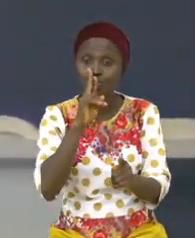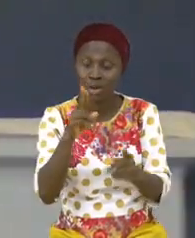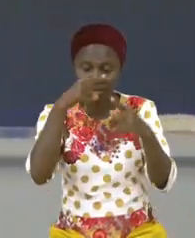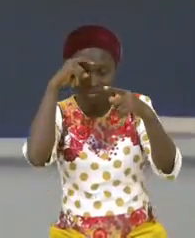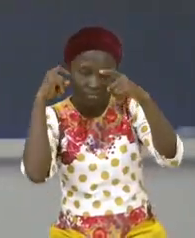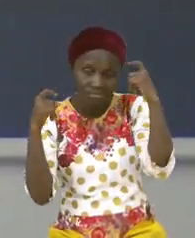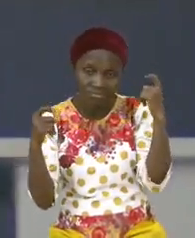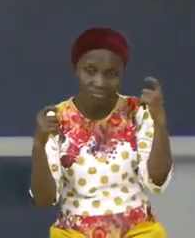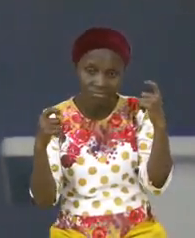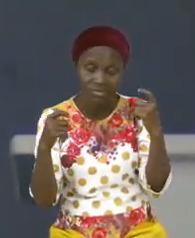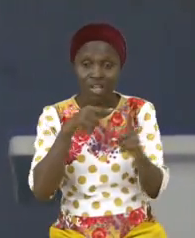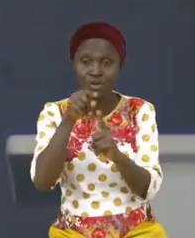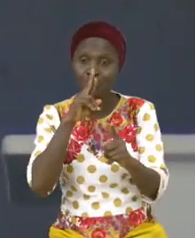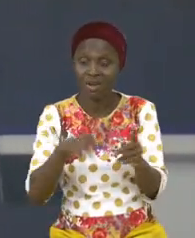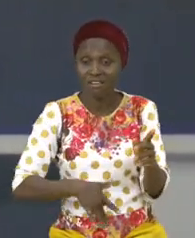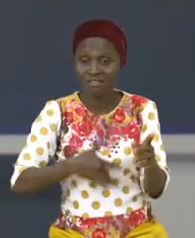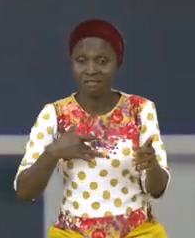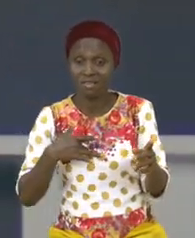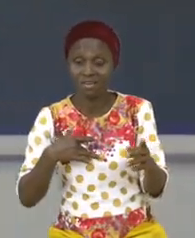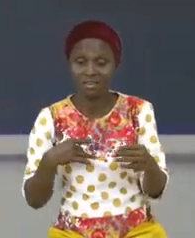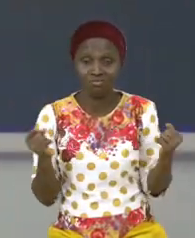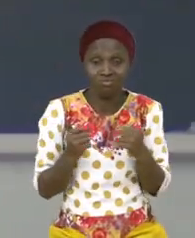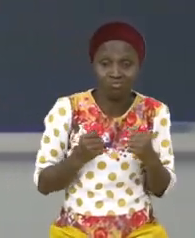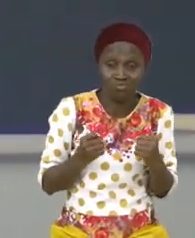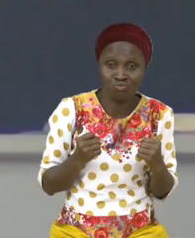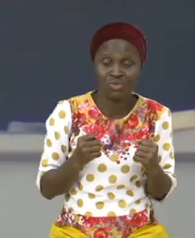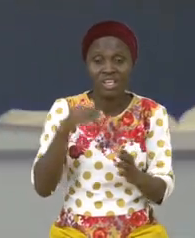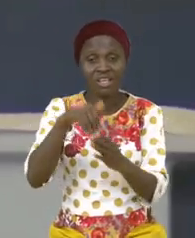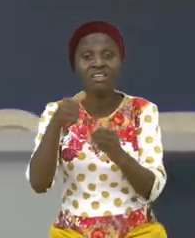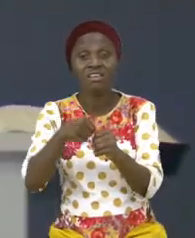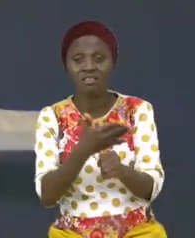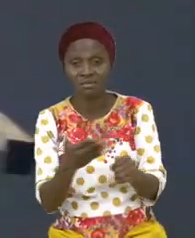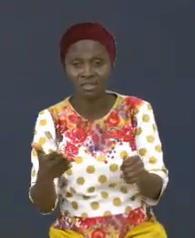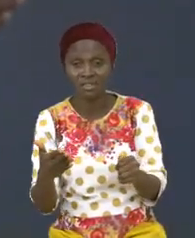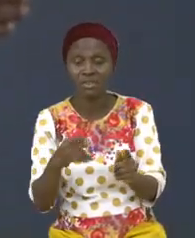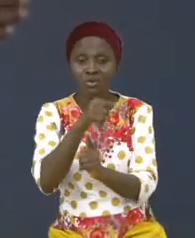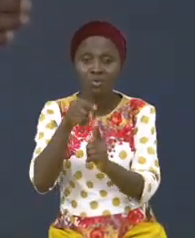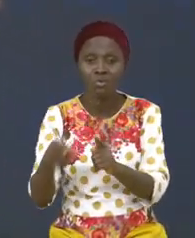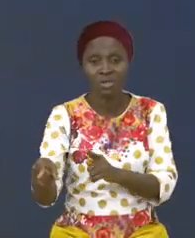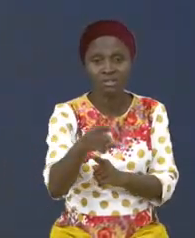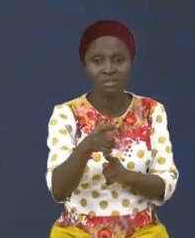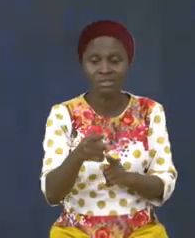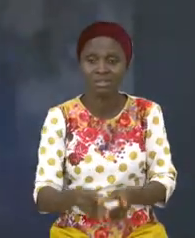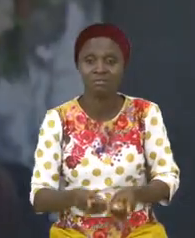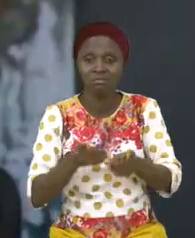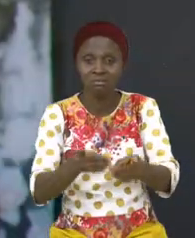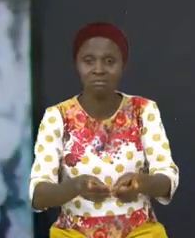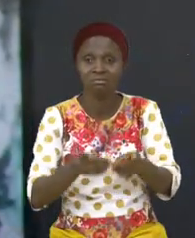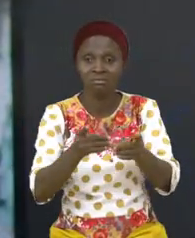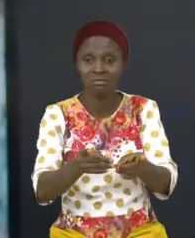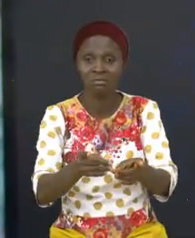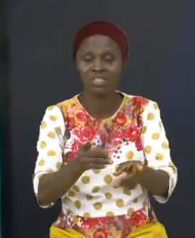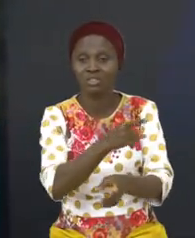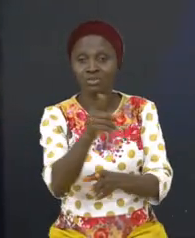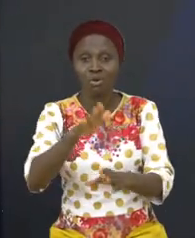everything, when you're feeling cold and shivering in everything, when they delay you on the line before you